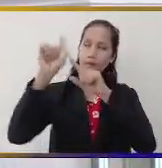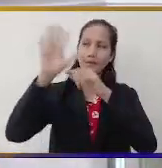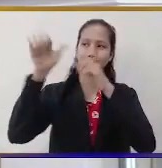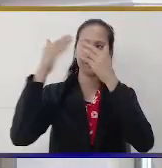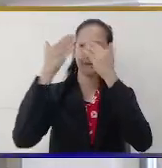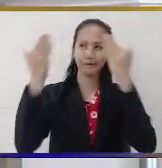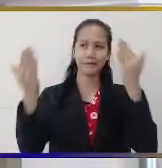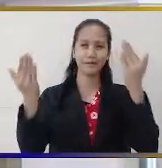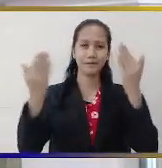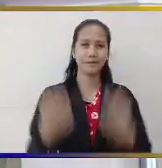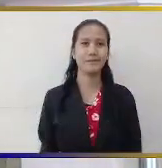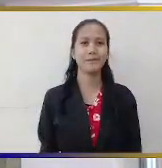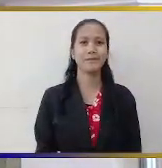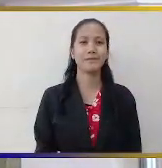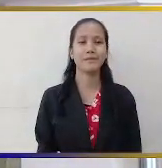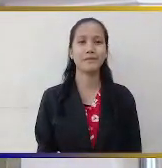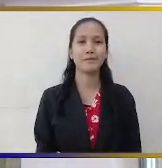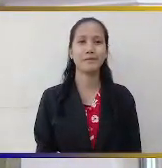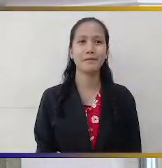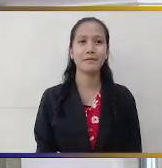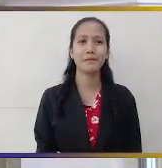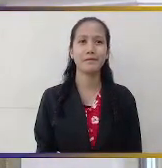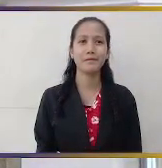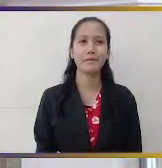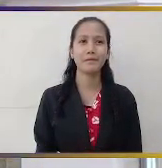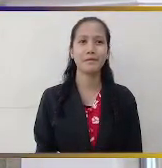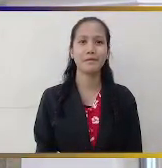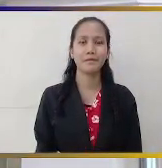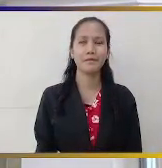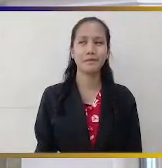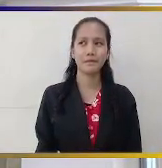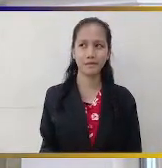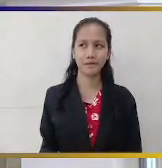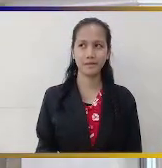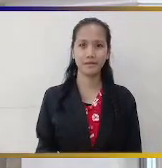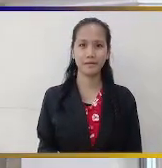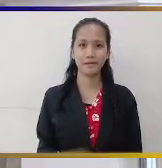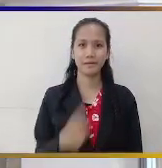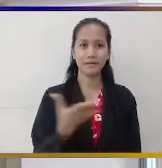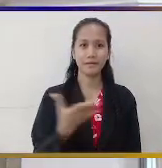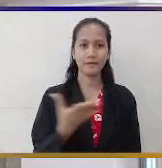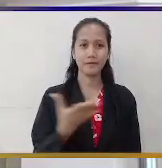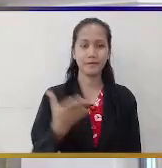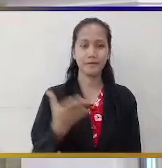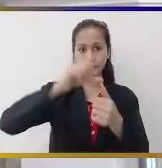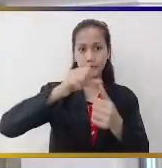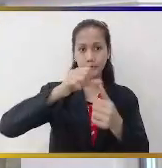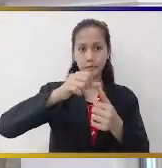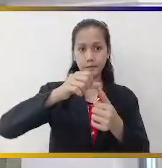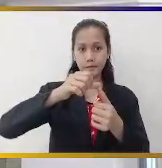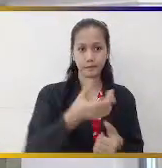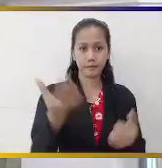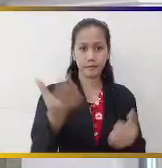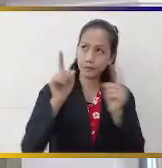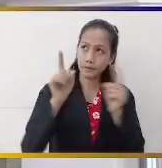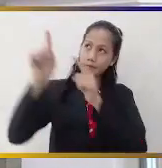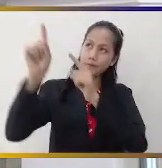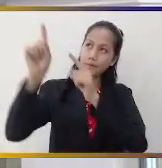Amen. Amen. Hey, you got that in your head? Paputa salangit, no matter